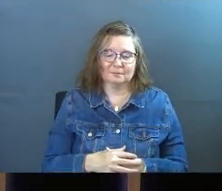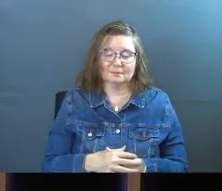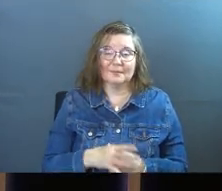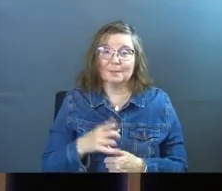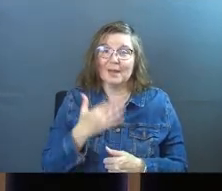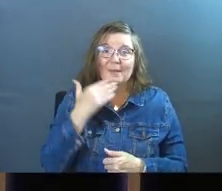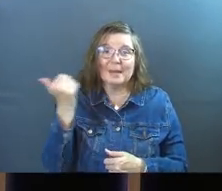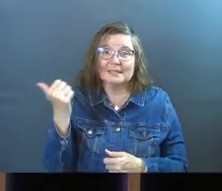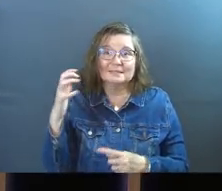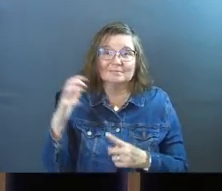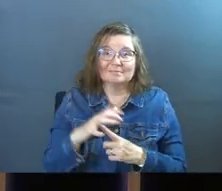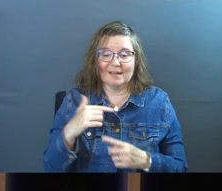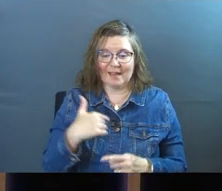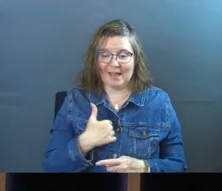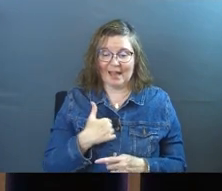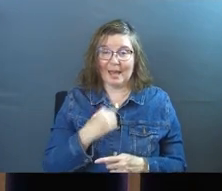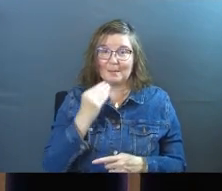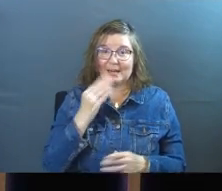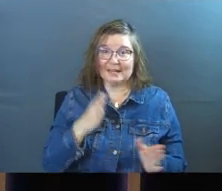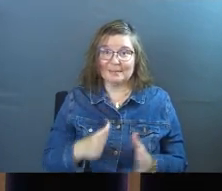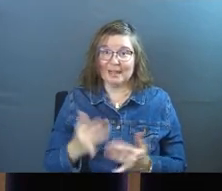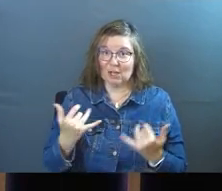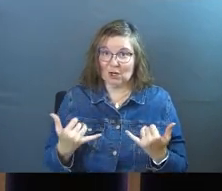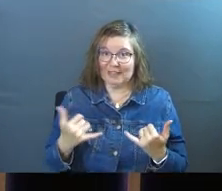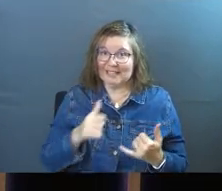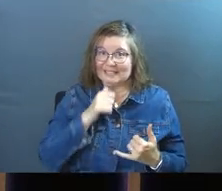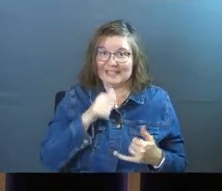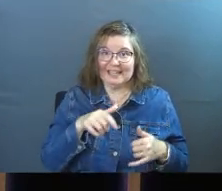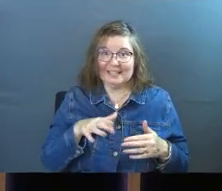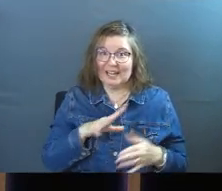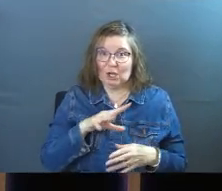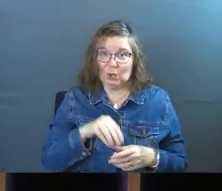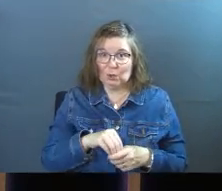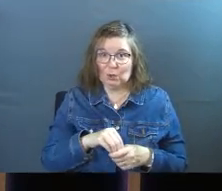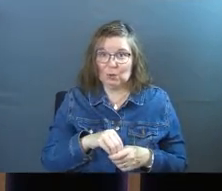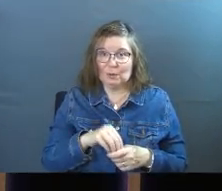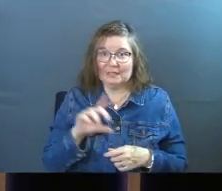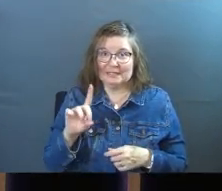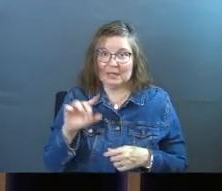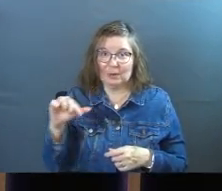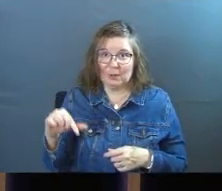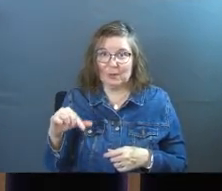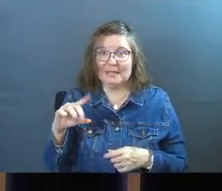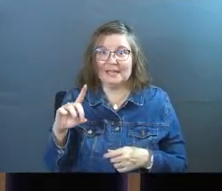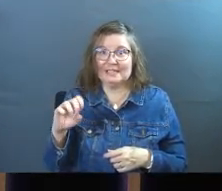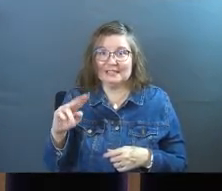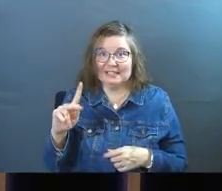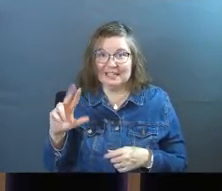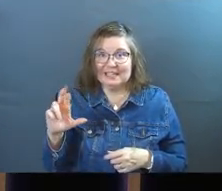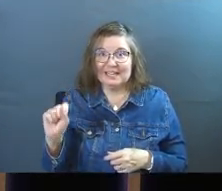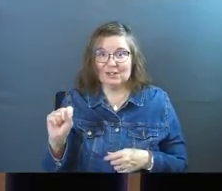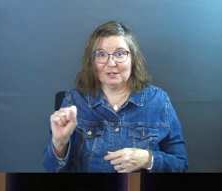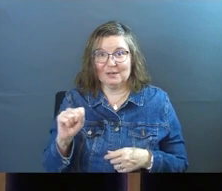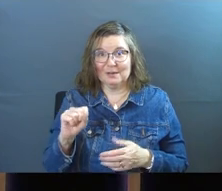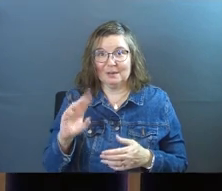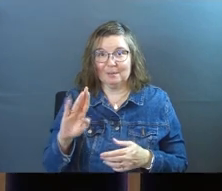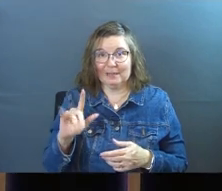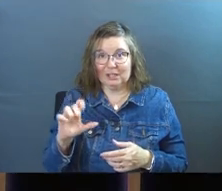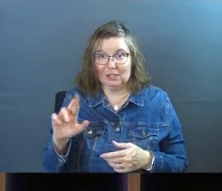But they're the best. I'm on an eating plan currently that does not include Dairy Queen Snicker blizzards.